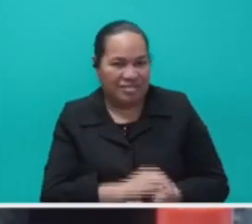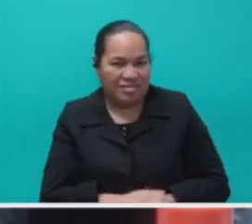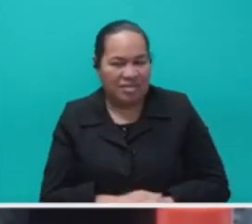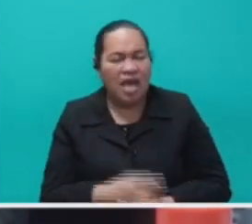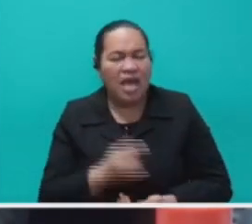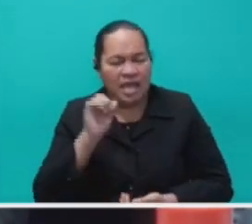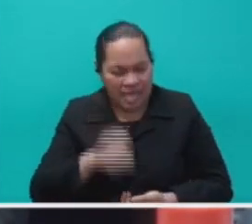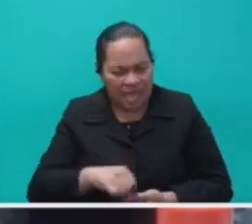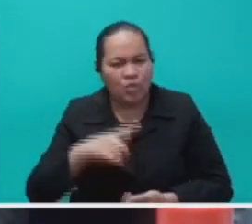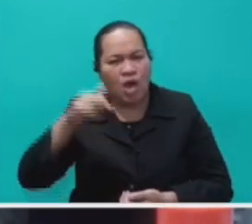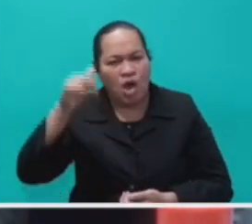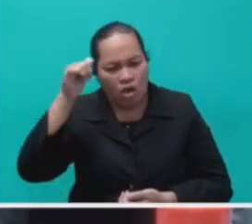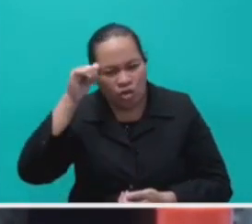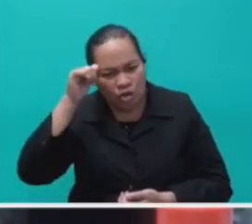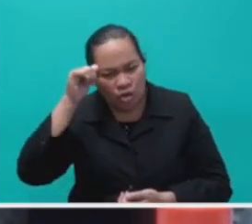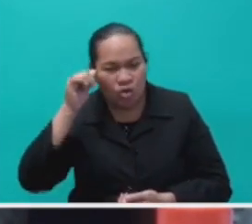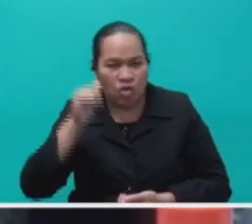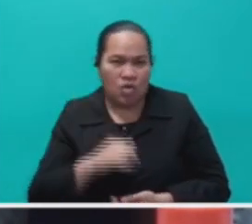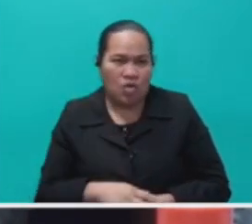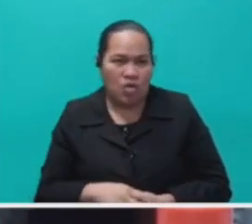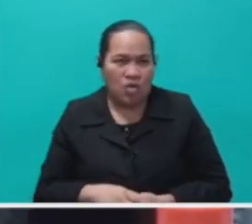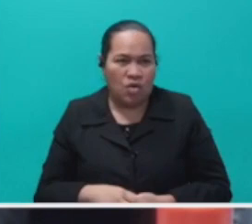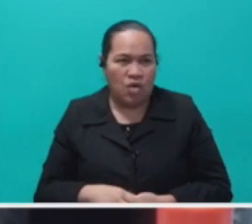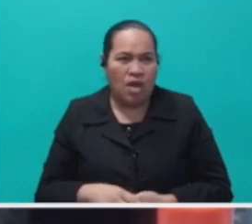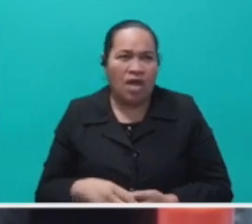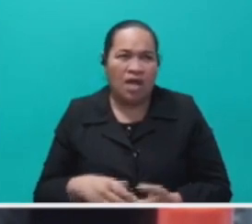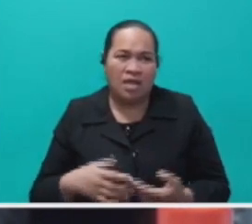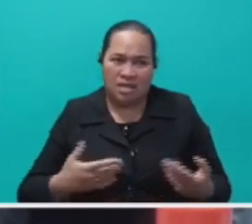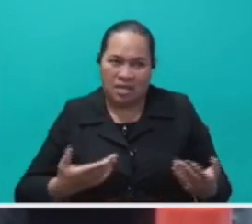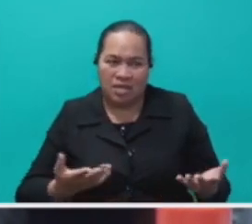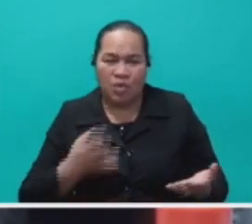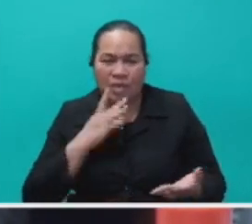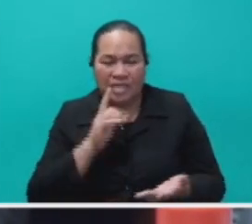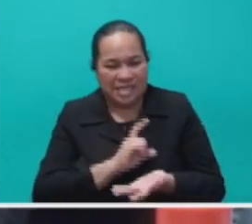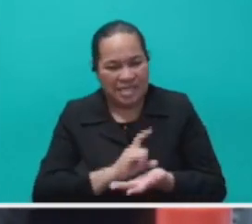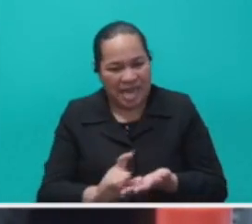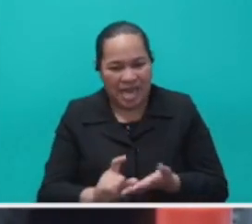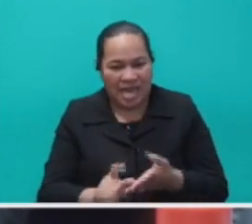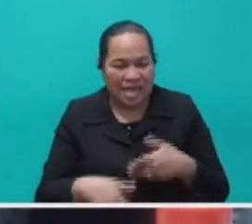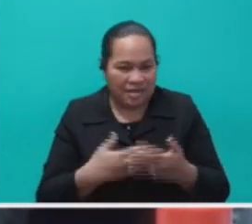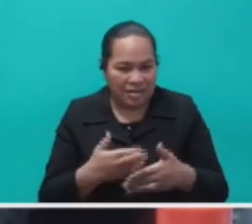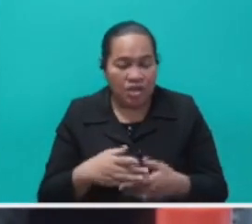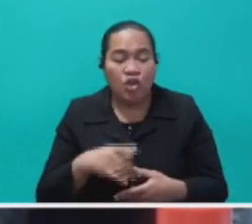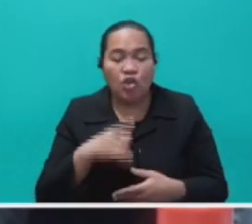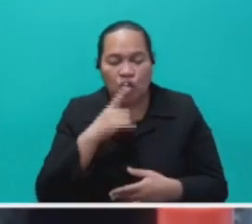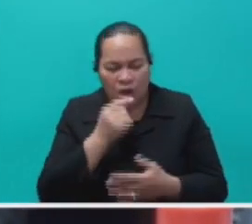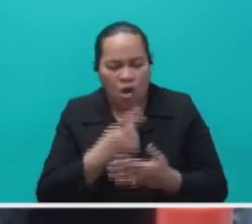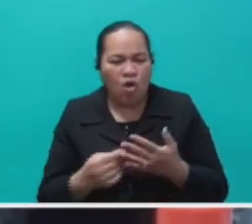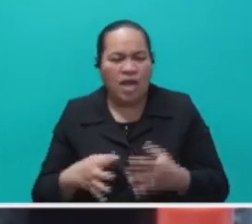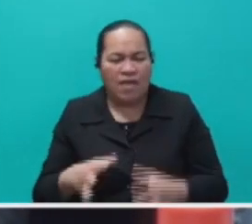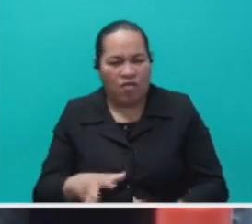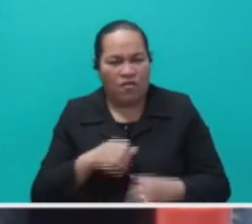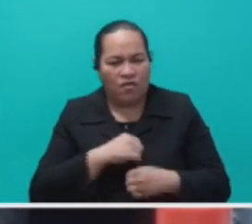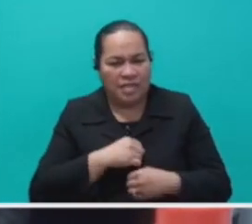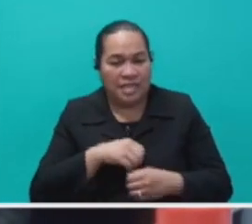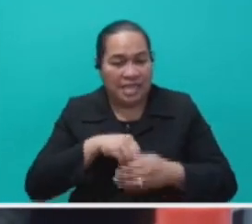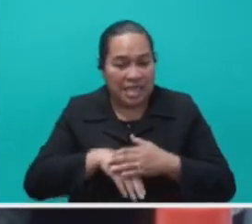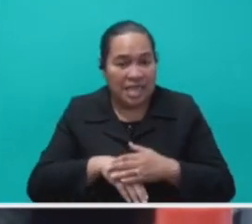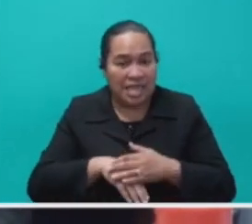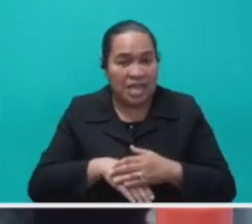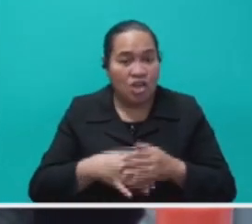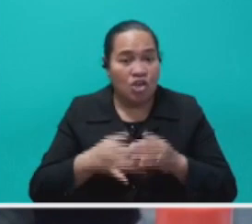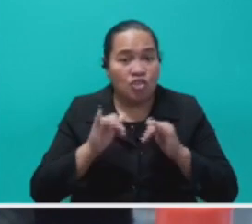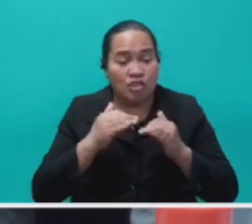Yes, we all know at the summit it was clearly outlined that you can only have confidence in the judicial system if